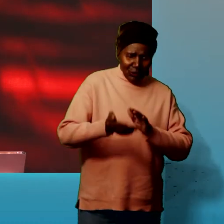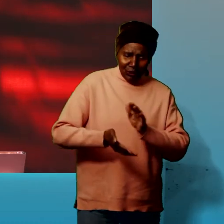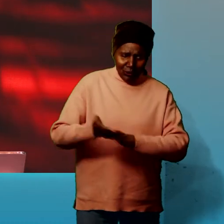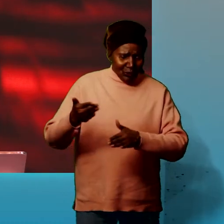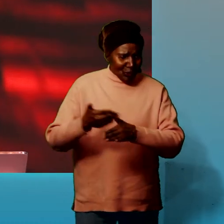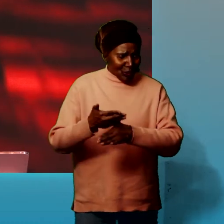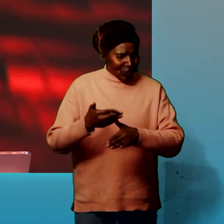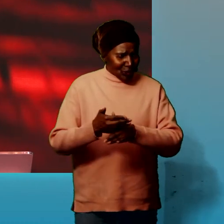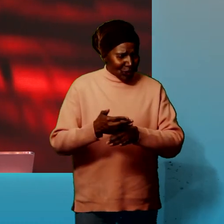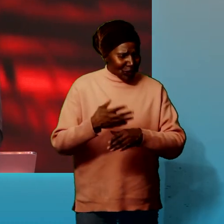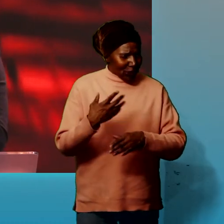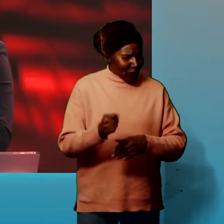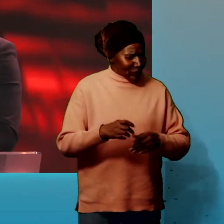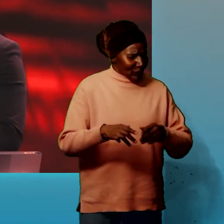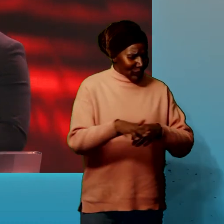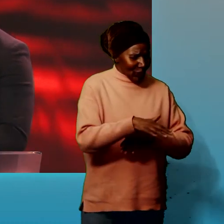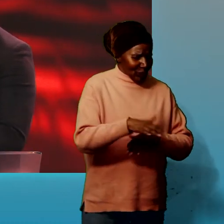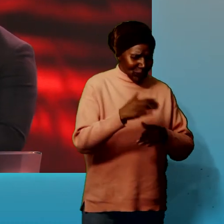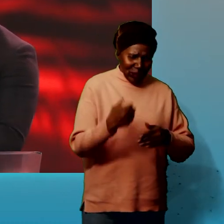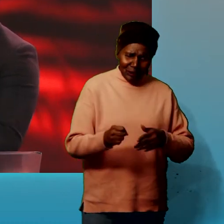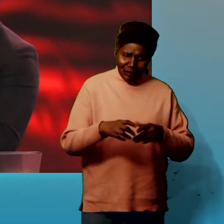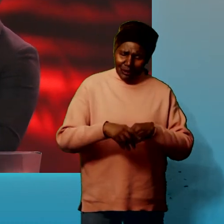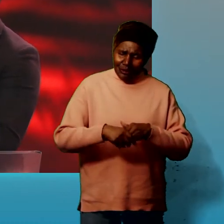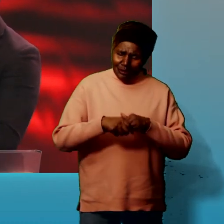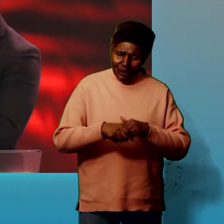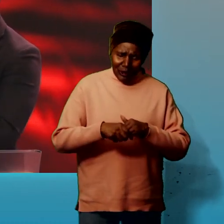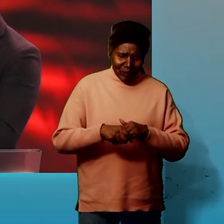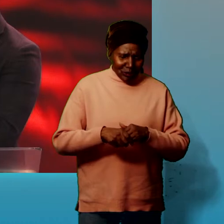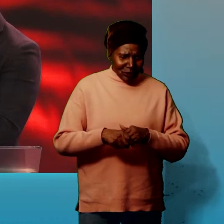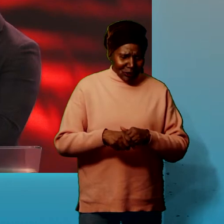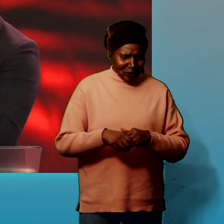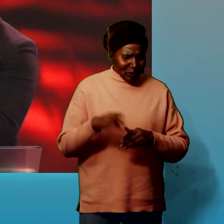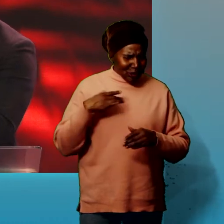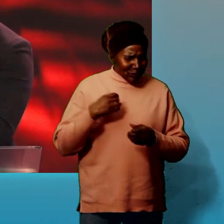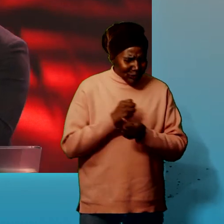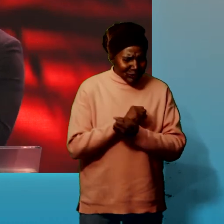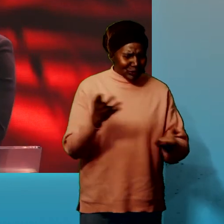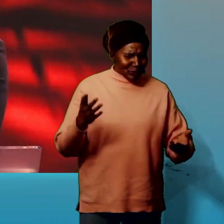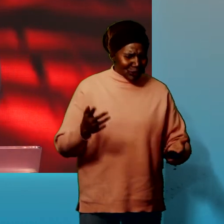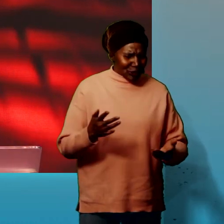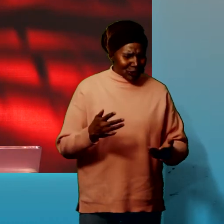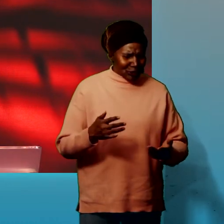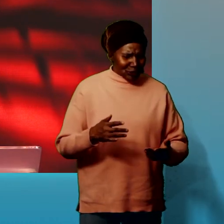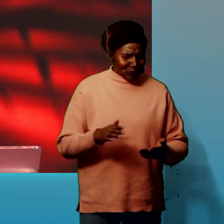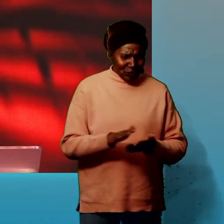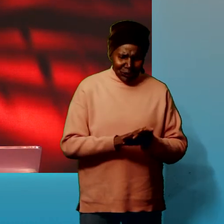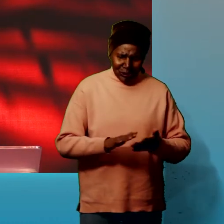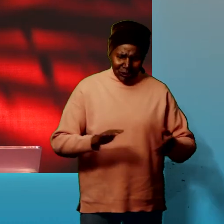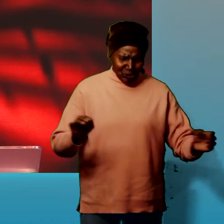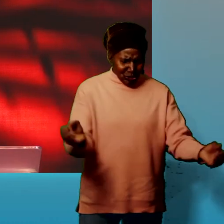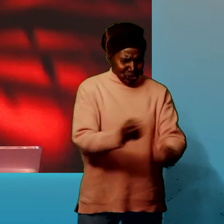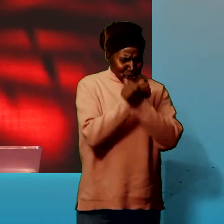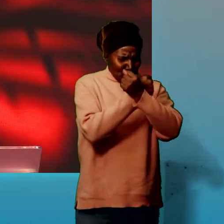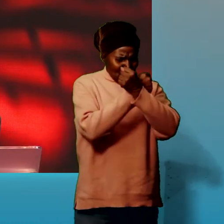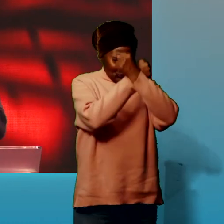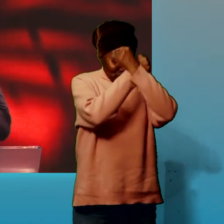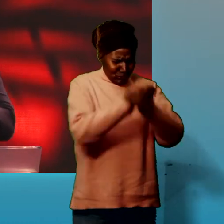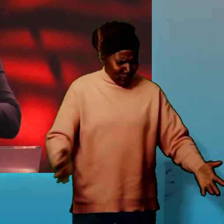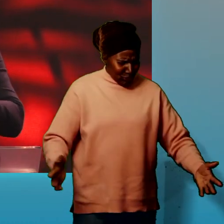you have friends. You're walking in freedom. Every stronghold, every addiction, every